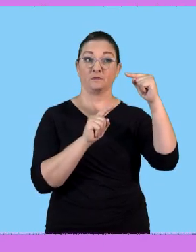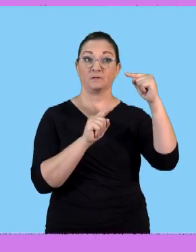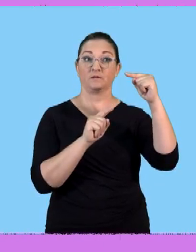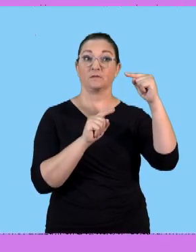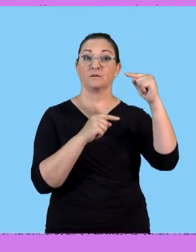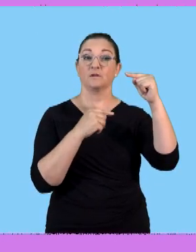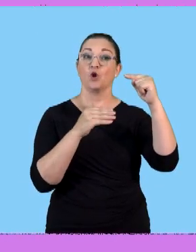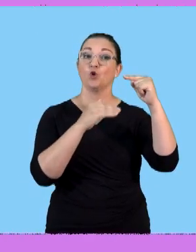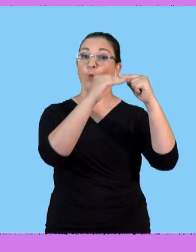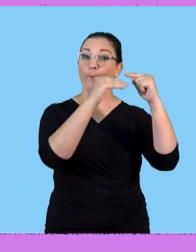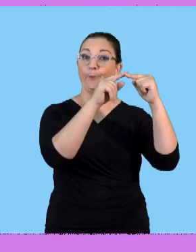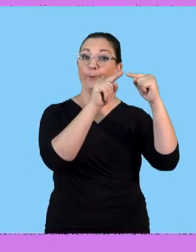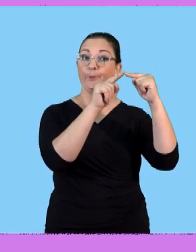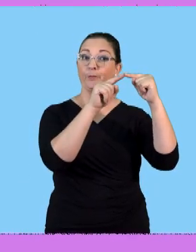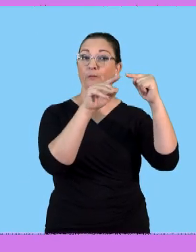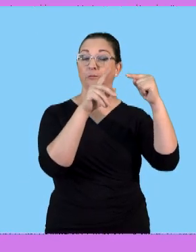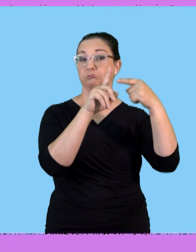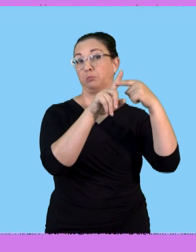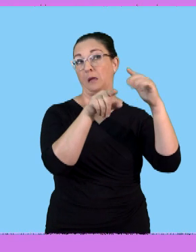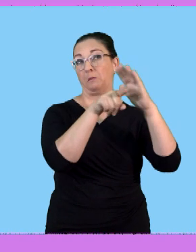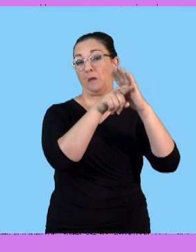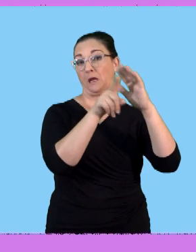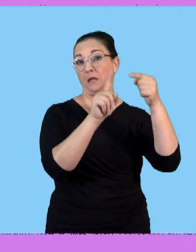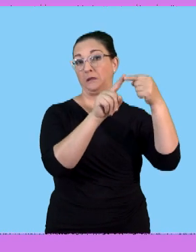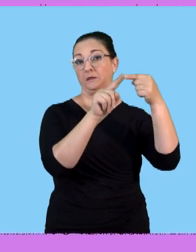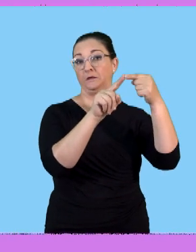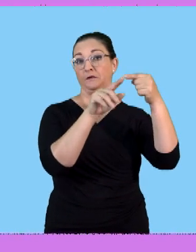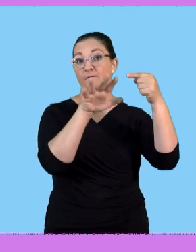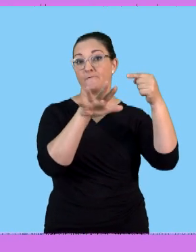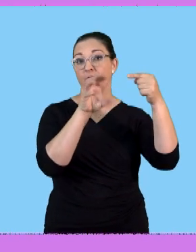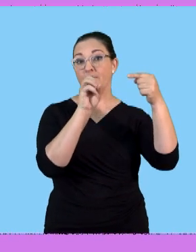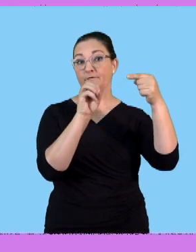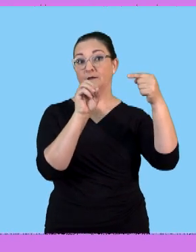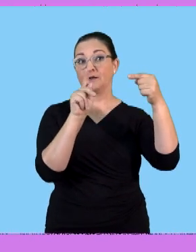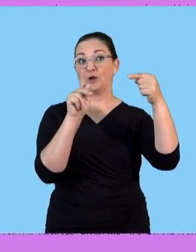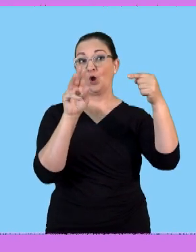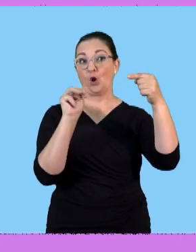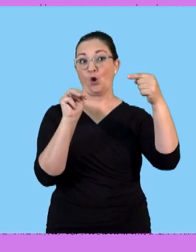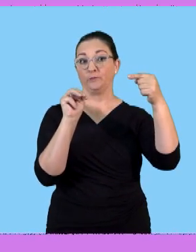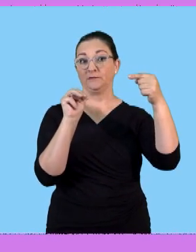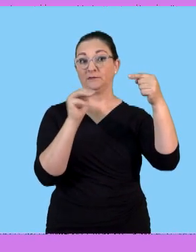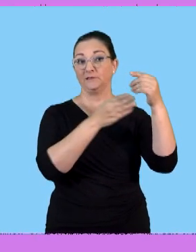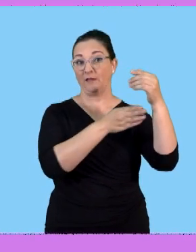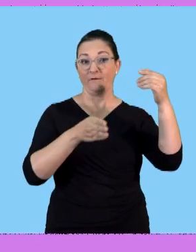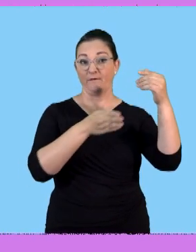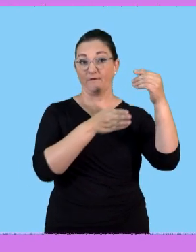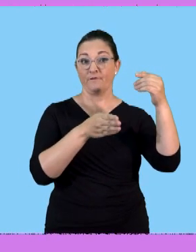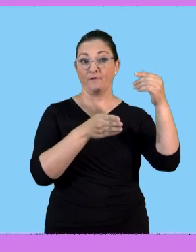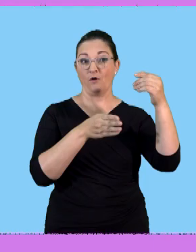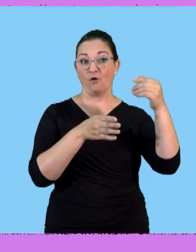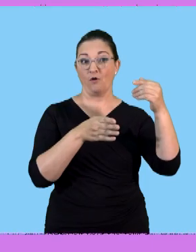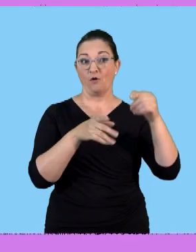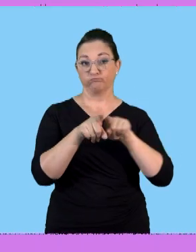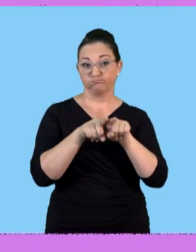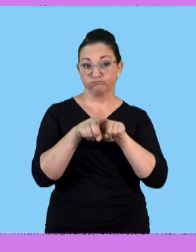Hill. The top of it is plus minus 50 kilometers into the race, right? Then it's going to